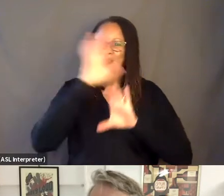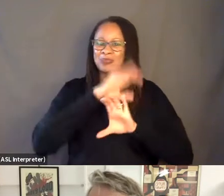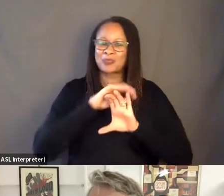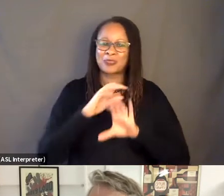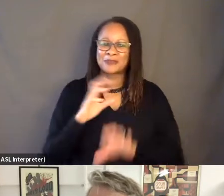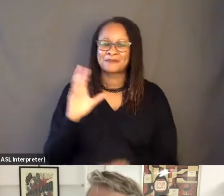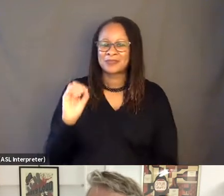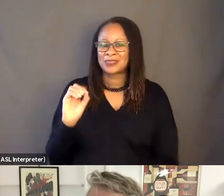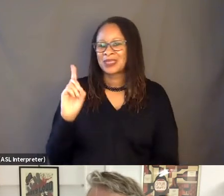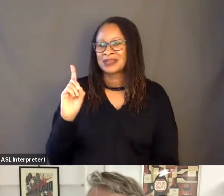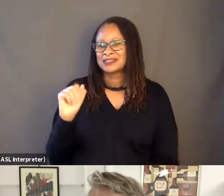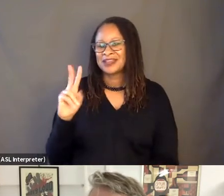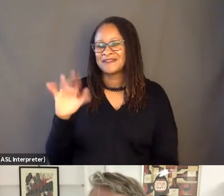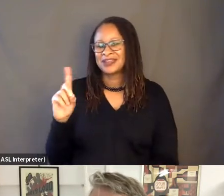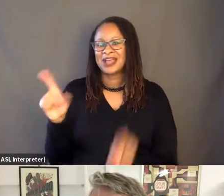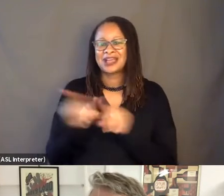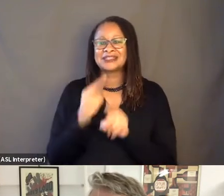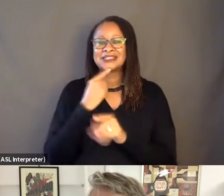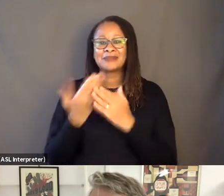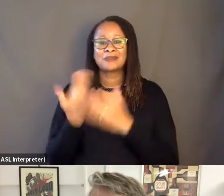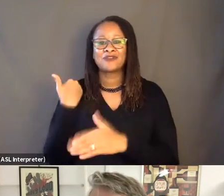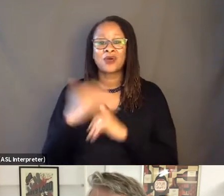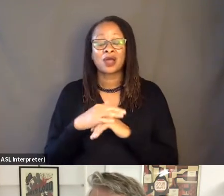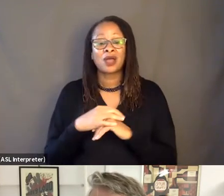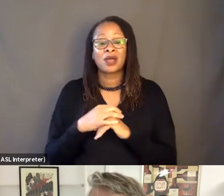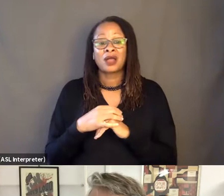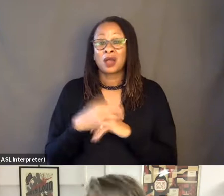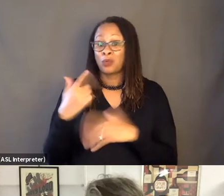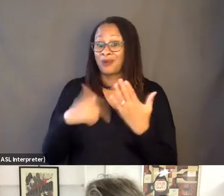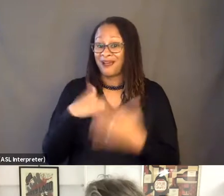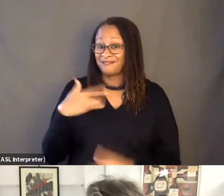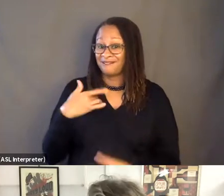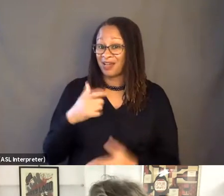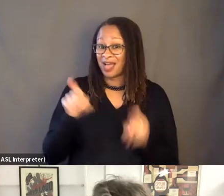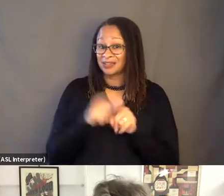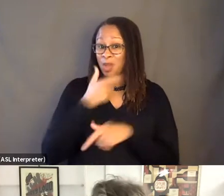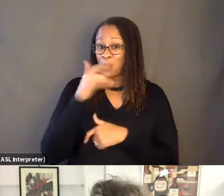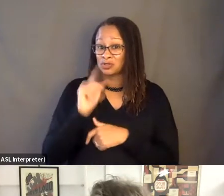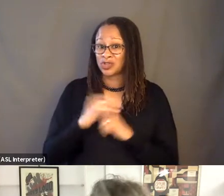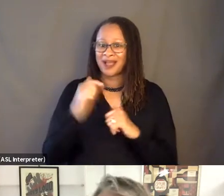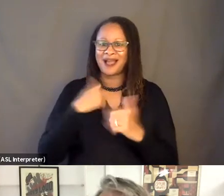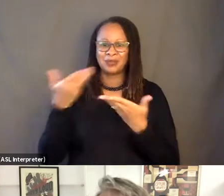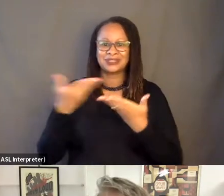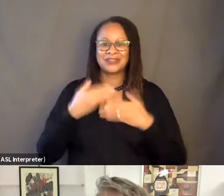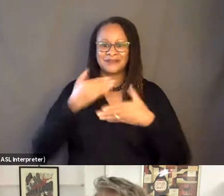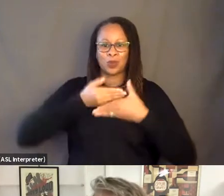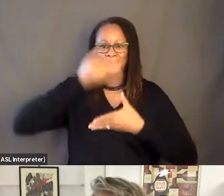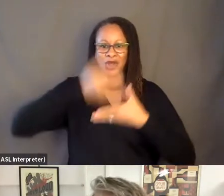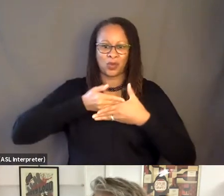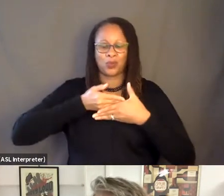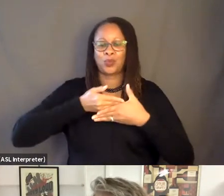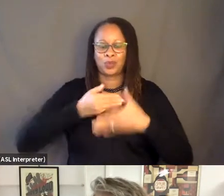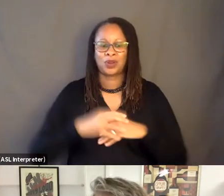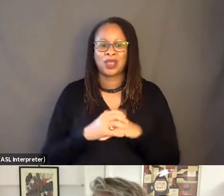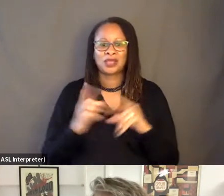David, as I said before, I think what I felt watching this was that I was being given a window